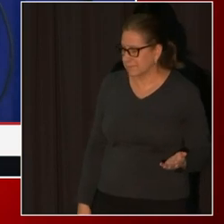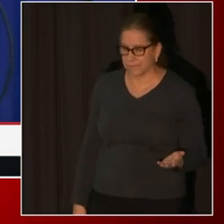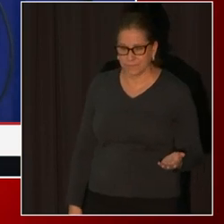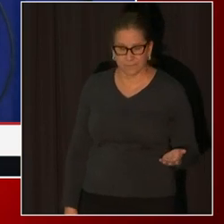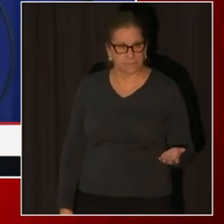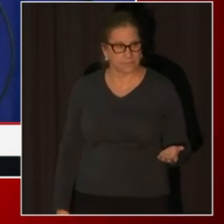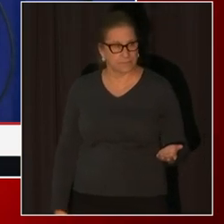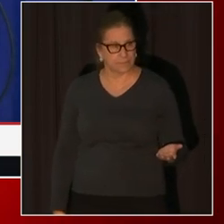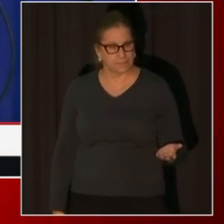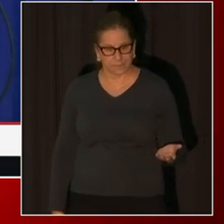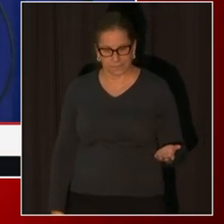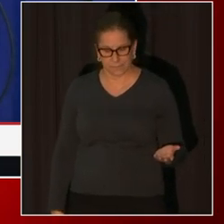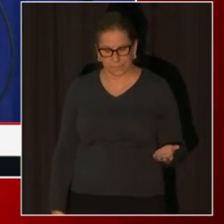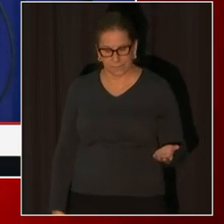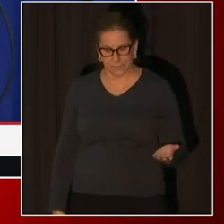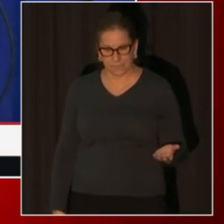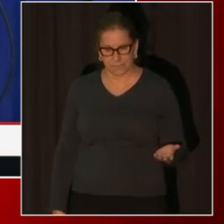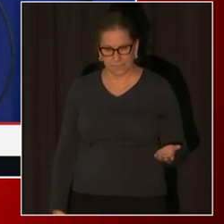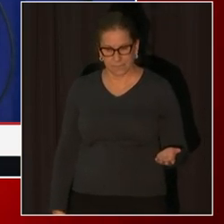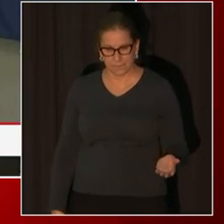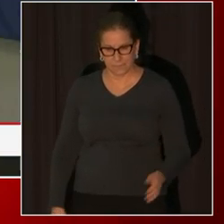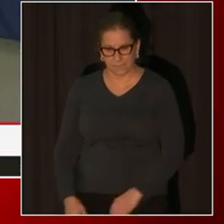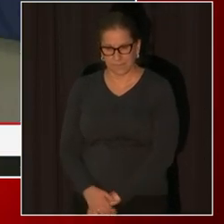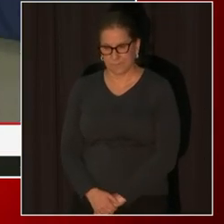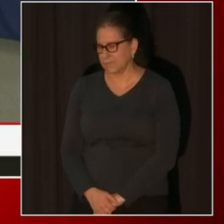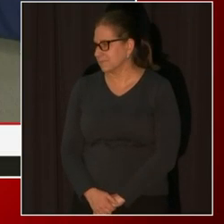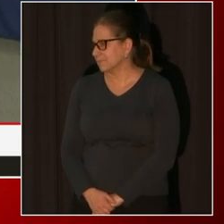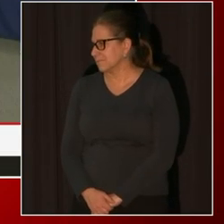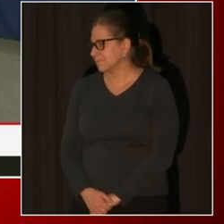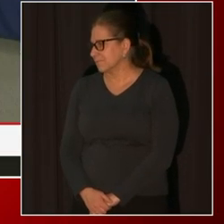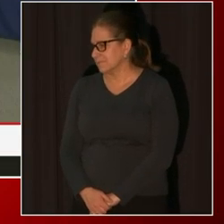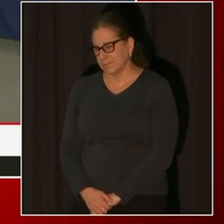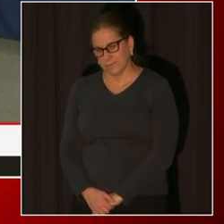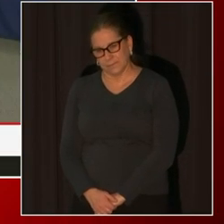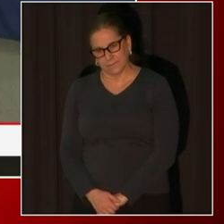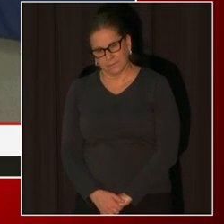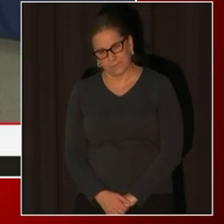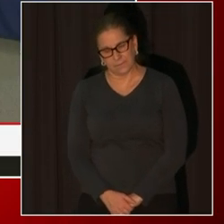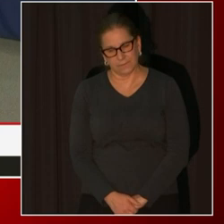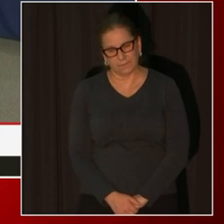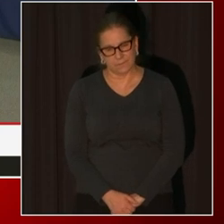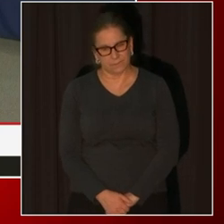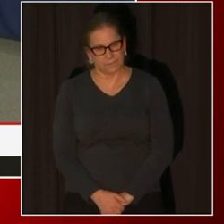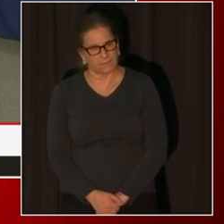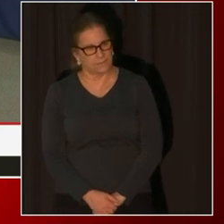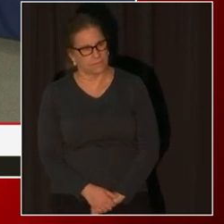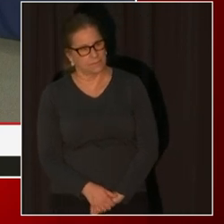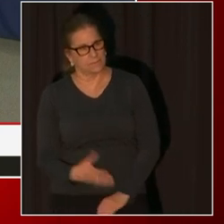Yes. Mr. Chairman, can you share your thoughts or reactions to the